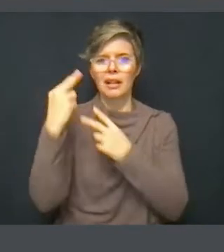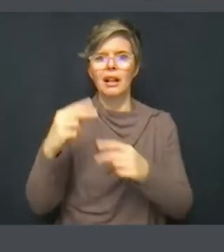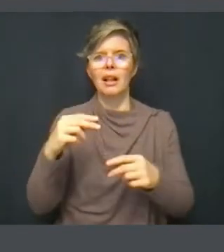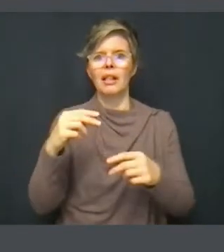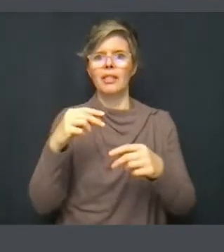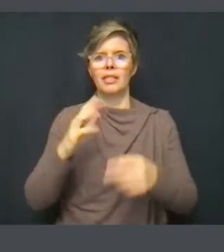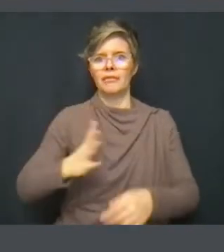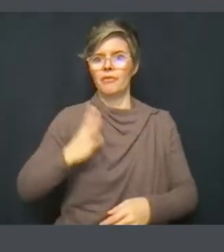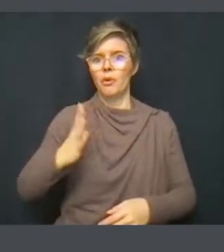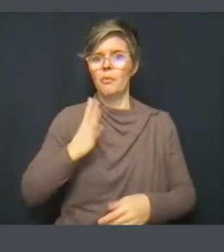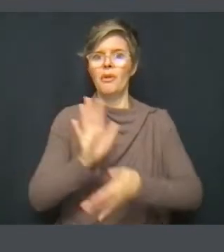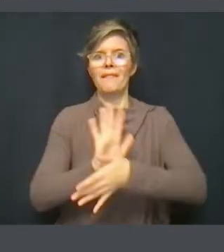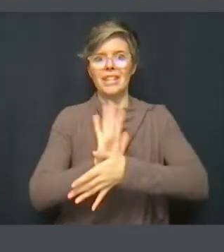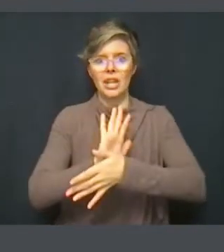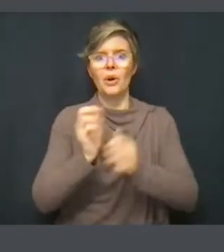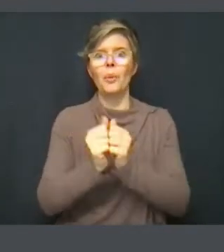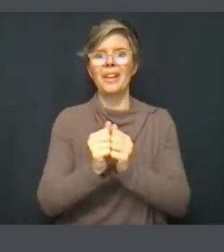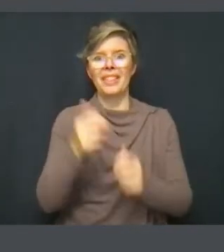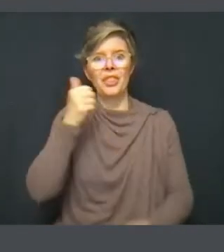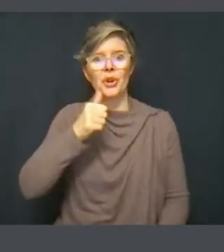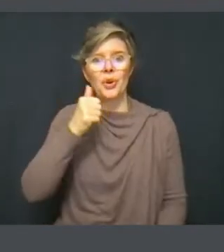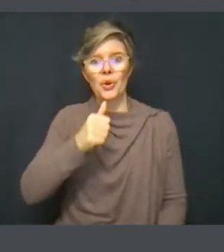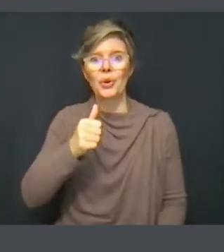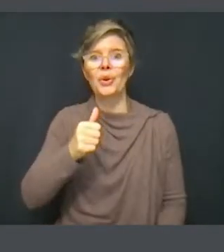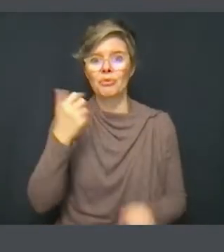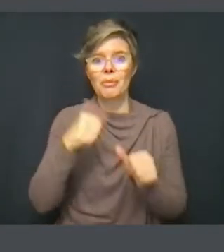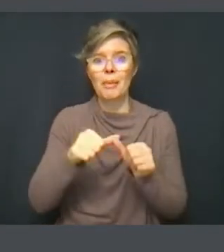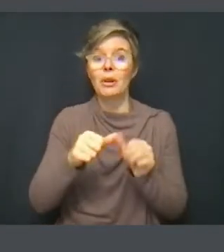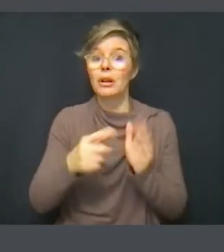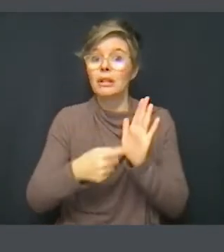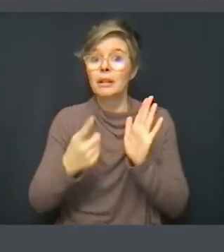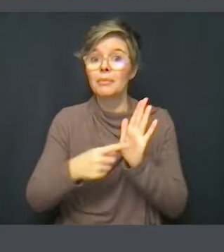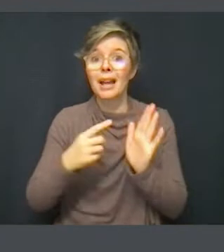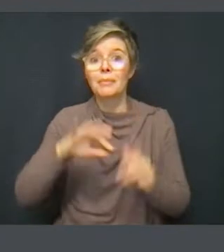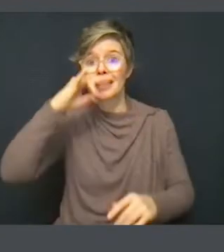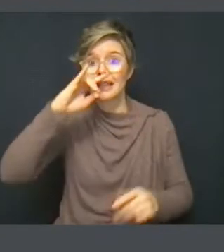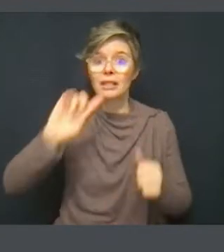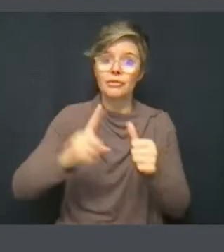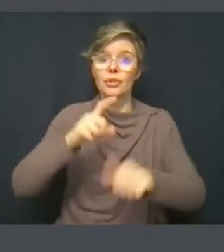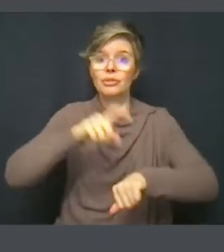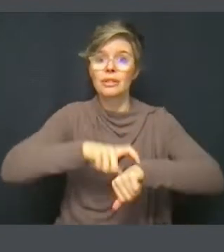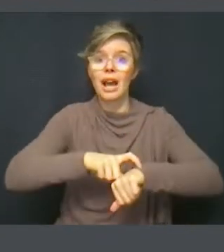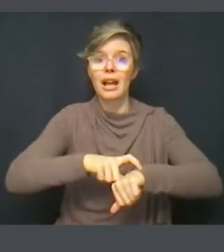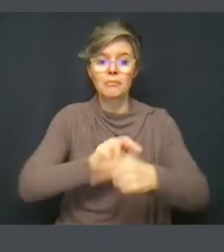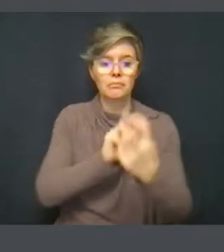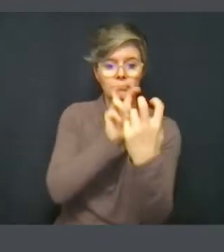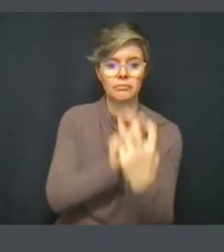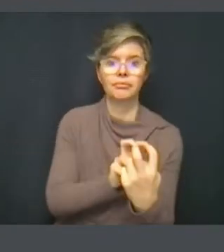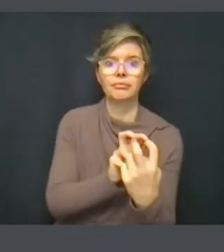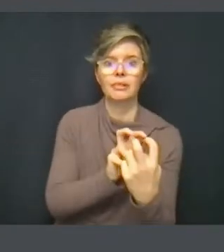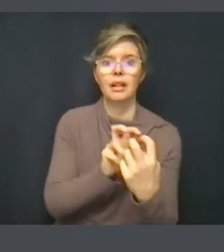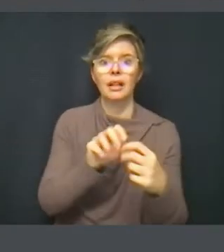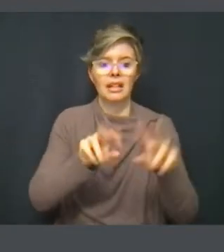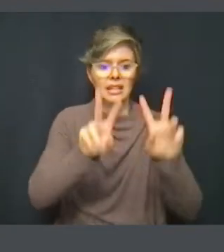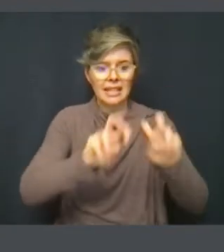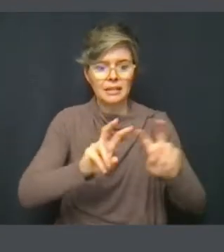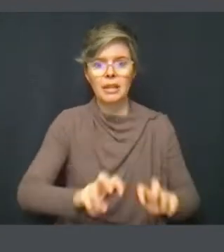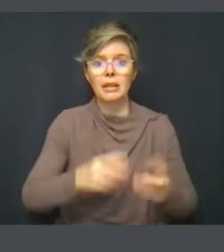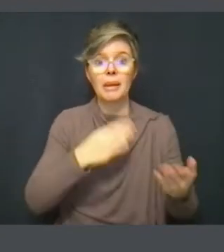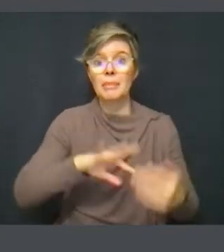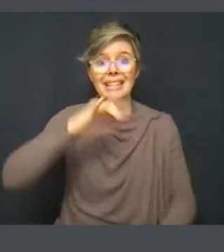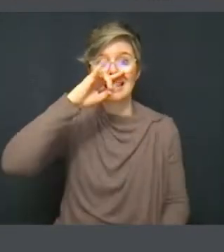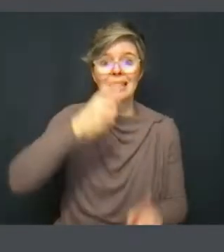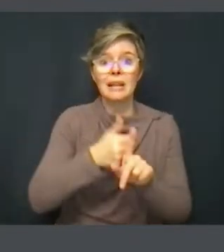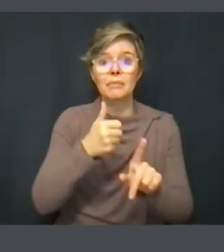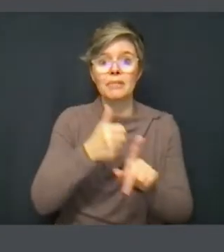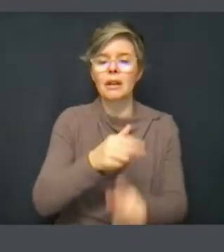quite a bit. Sometimes we will test kids in their initial evaluation, and it might be a kid who, one, has never been evaluated before